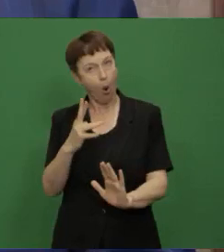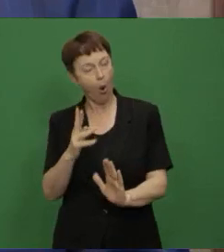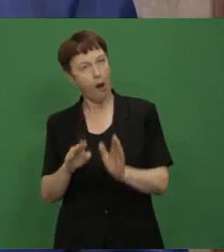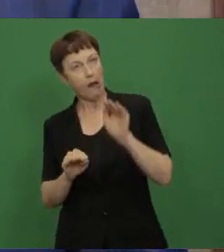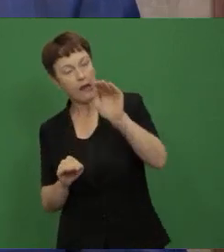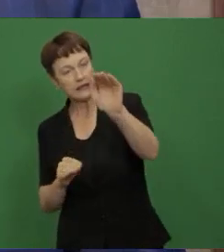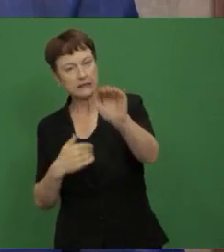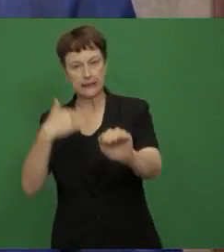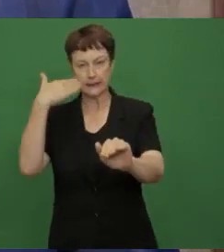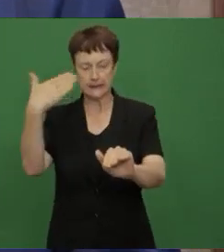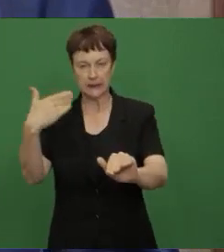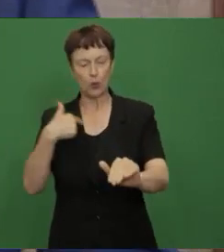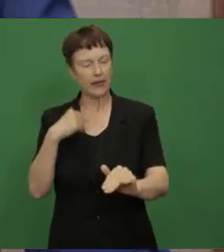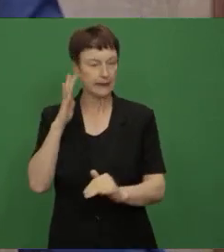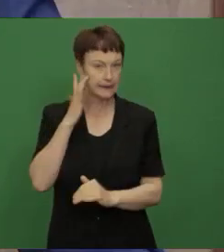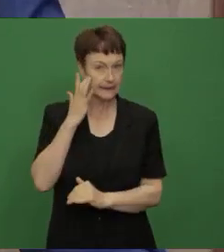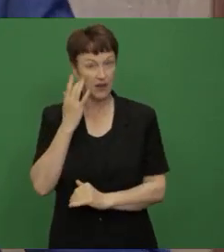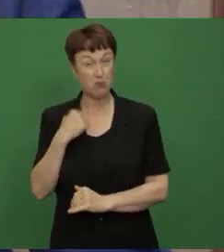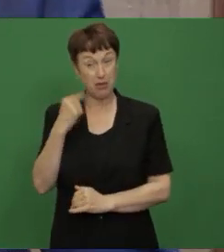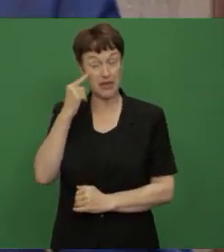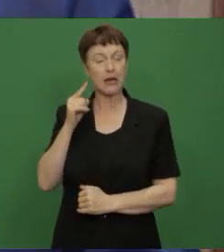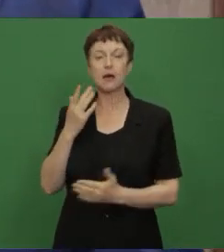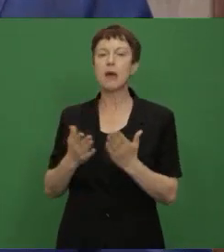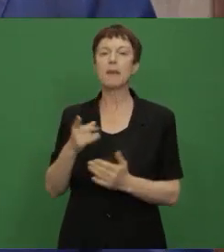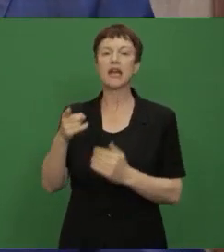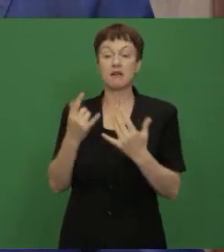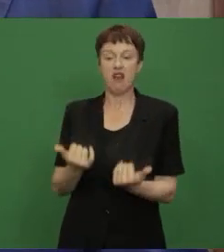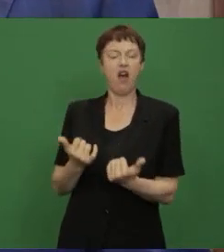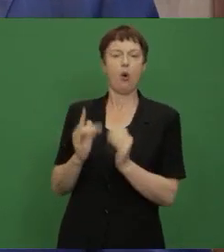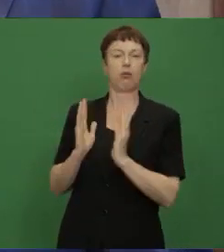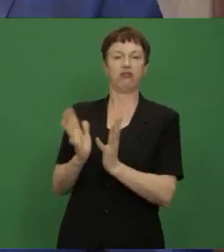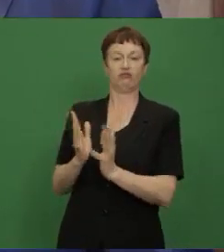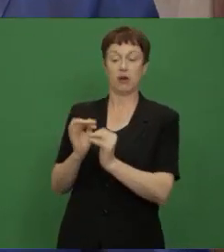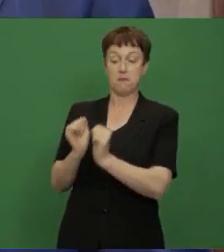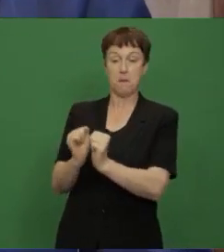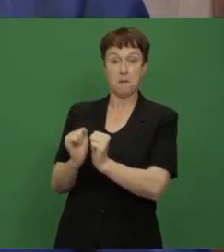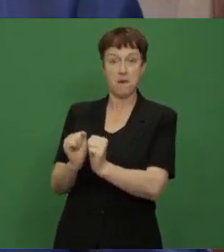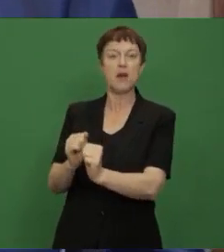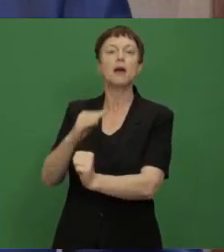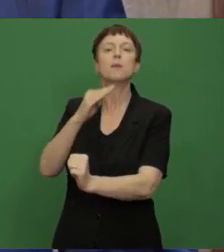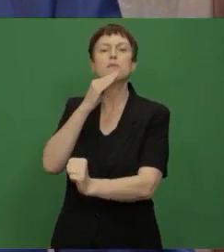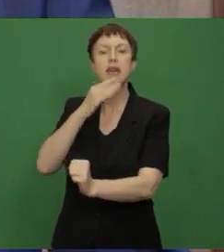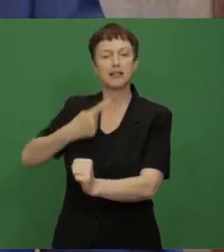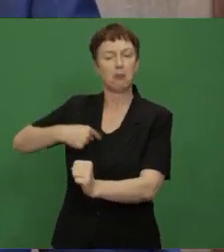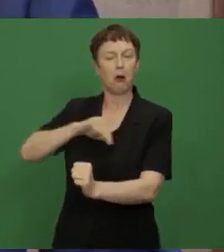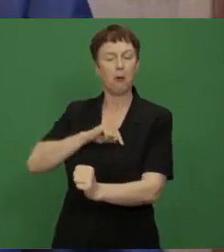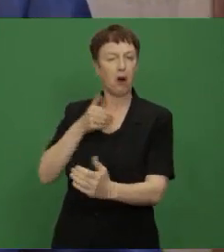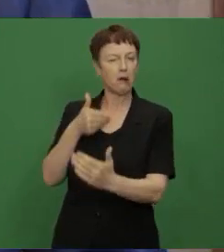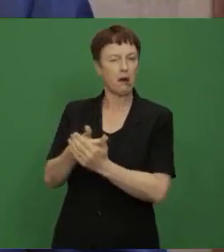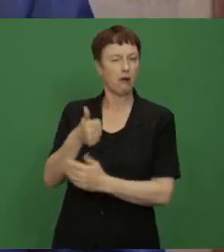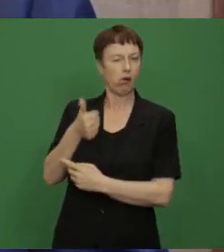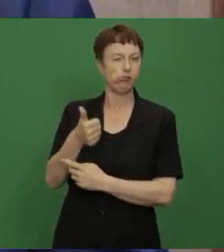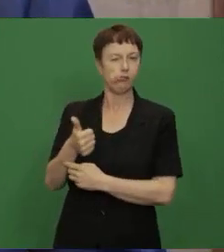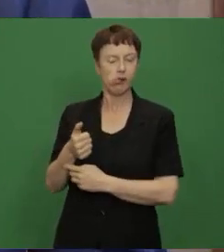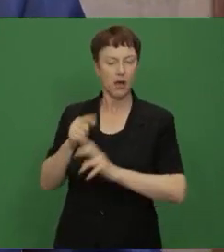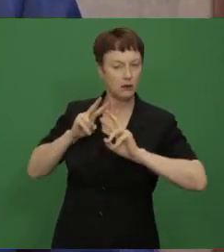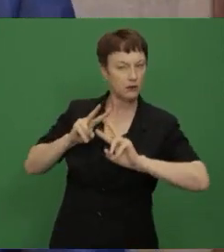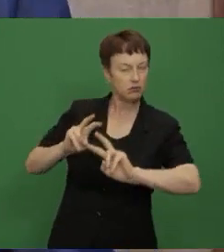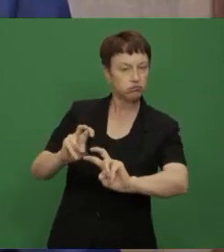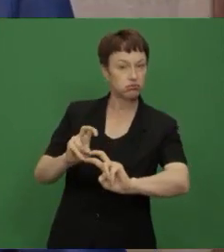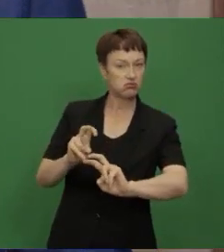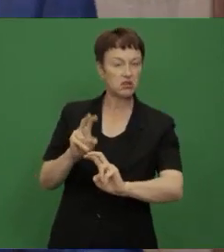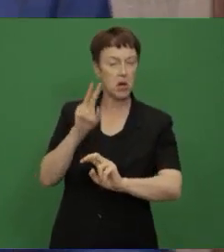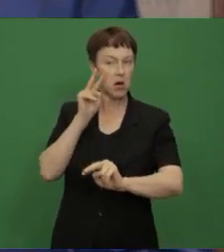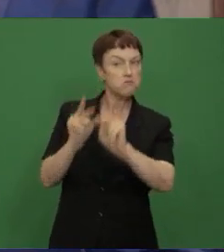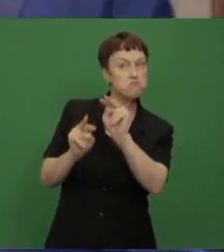core inflation measures, delaying the adjustment could give the MPC room to reassess these unfolding